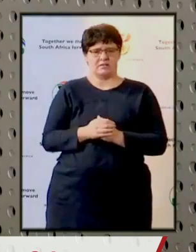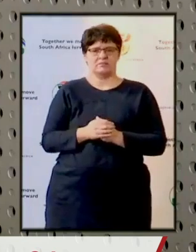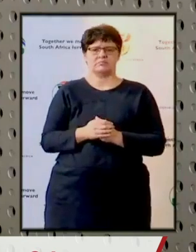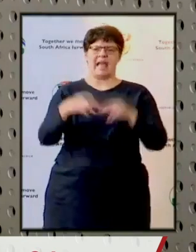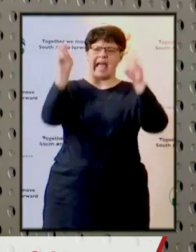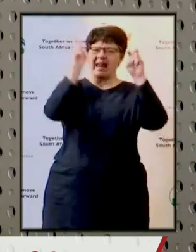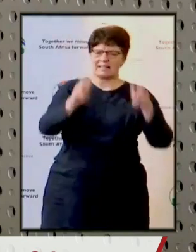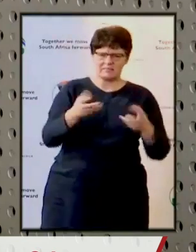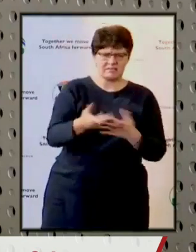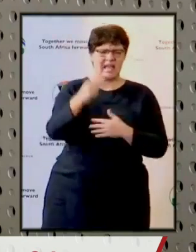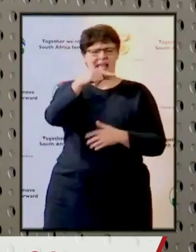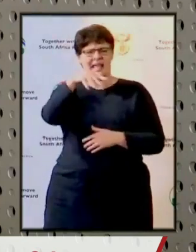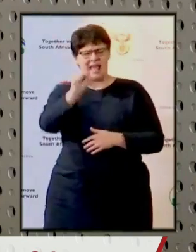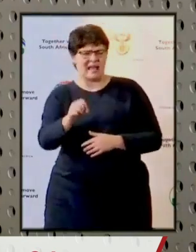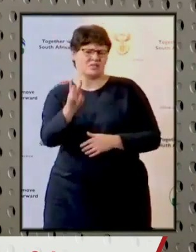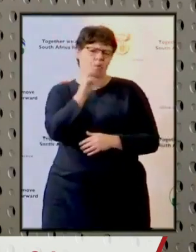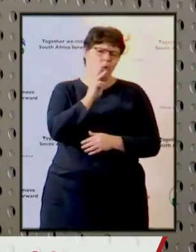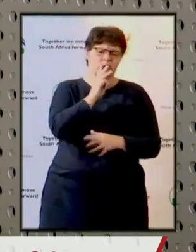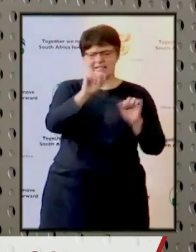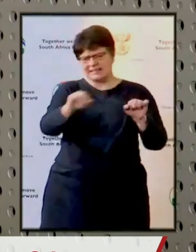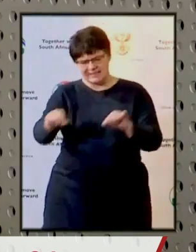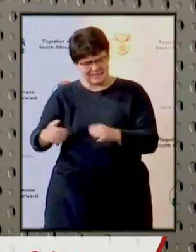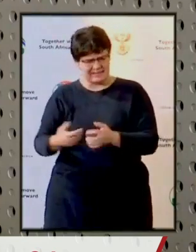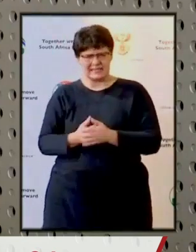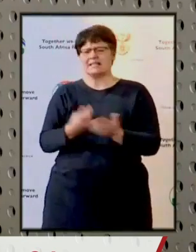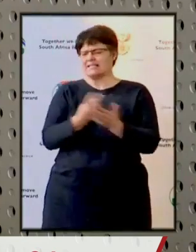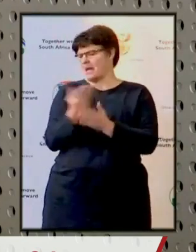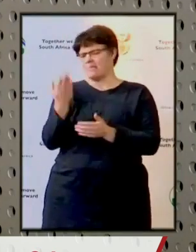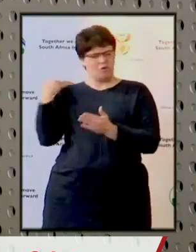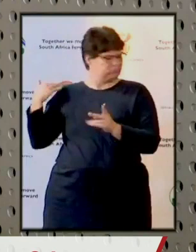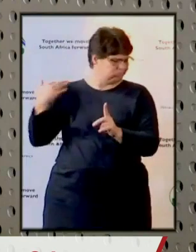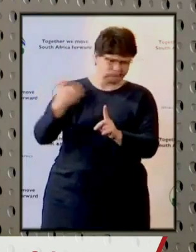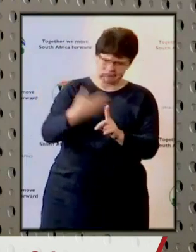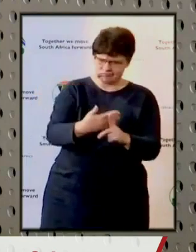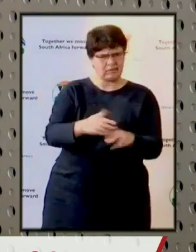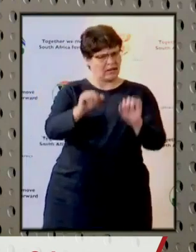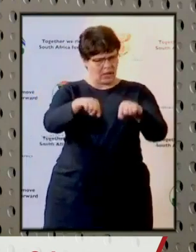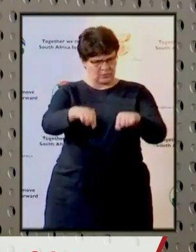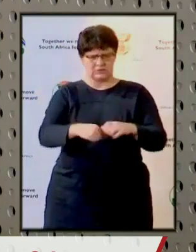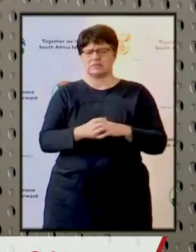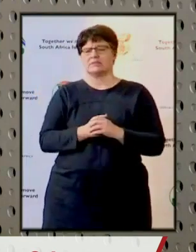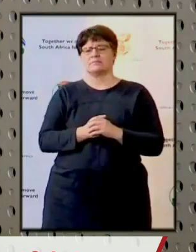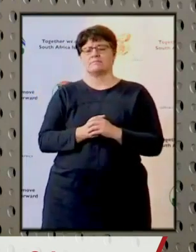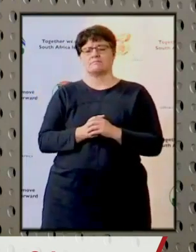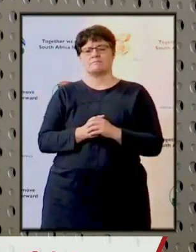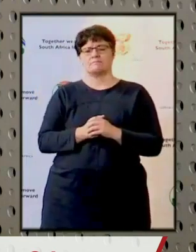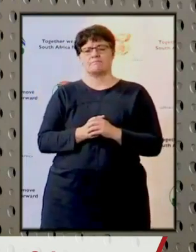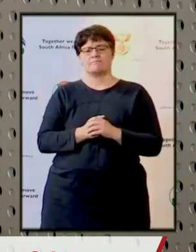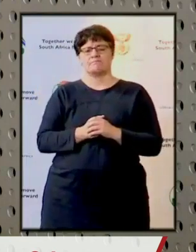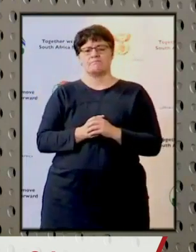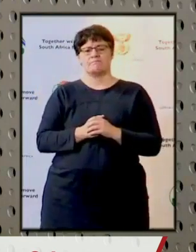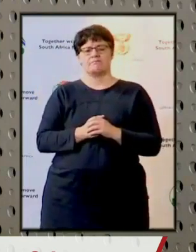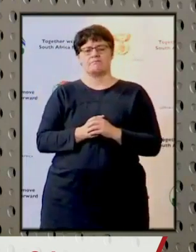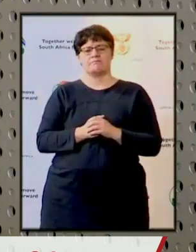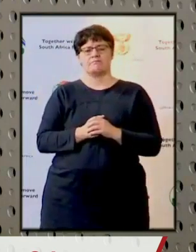Electricity, gas, water supply is permitted as it has been permitted. I won't go any further.